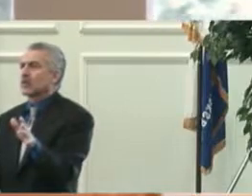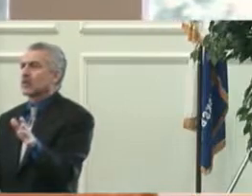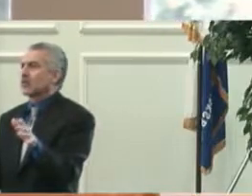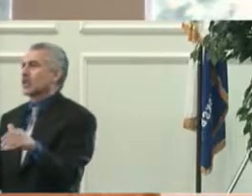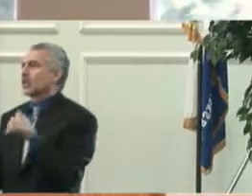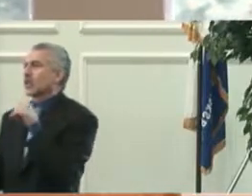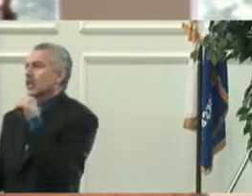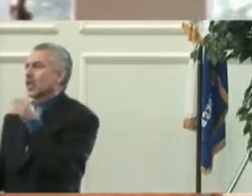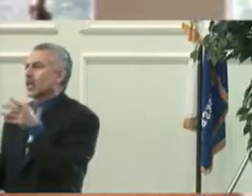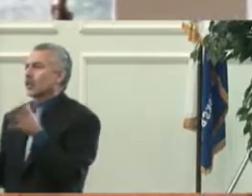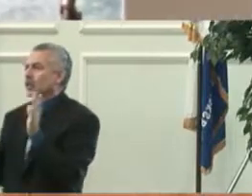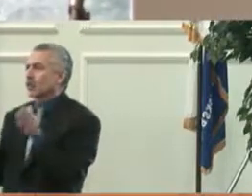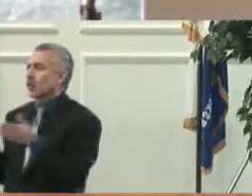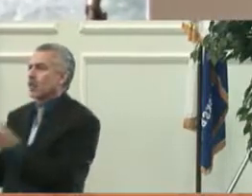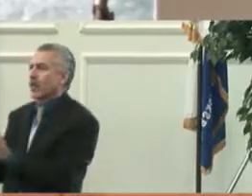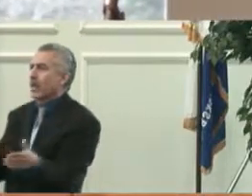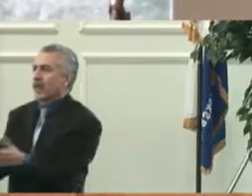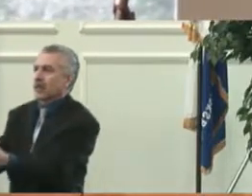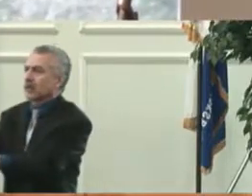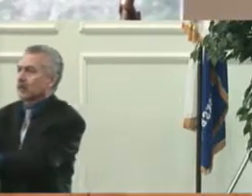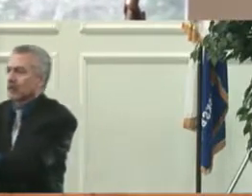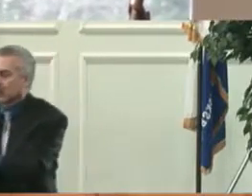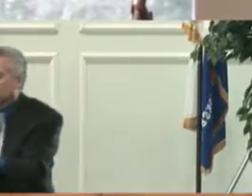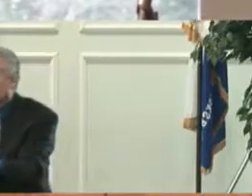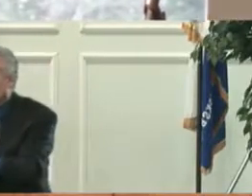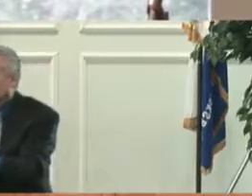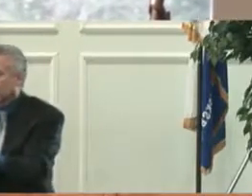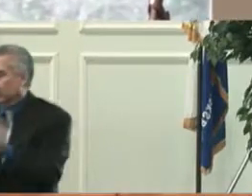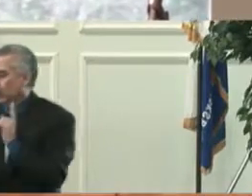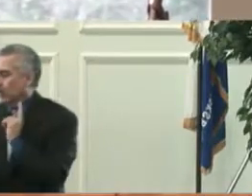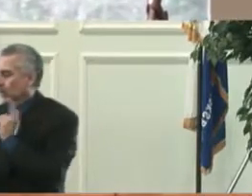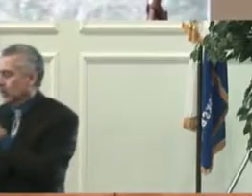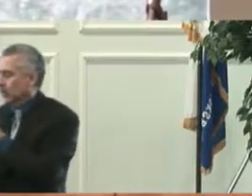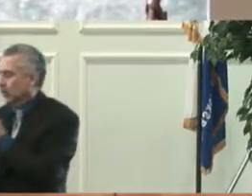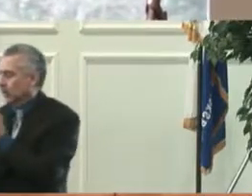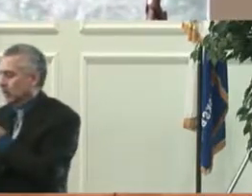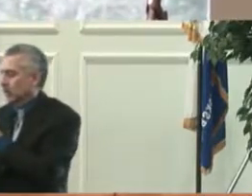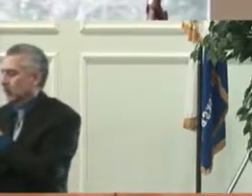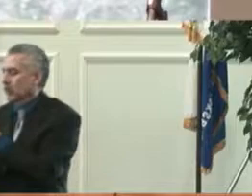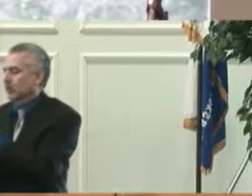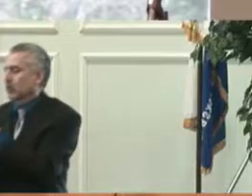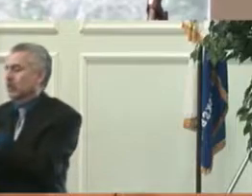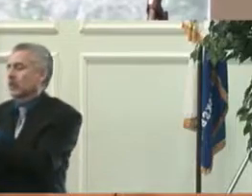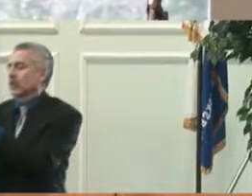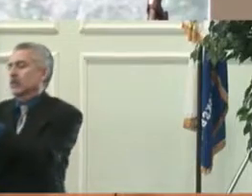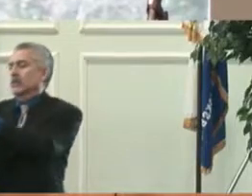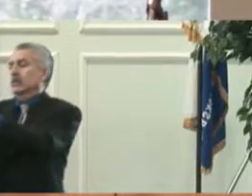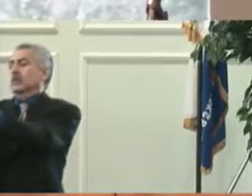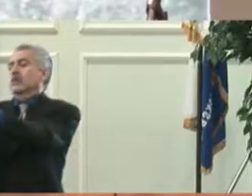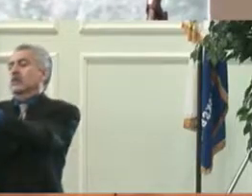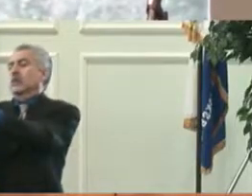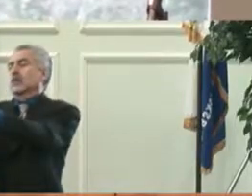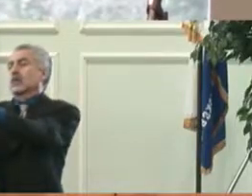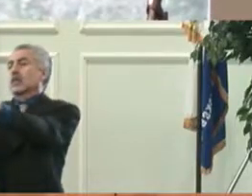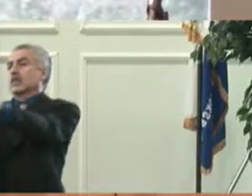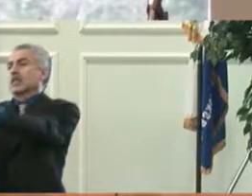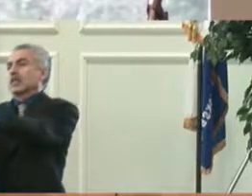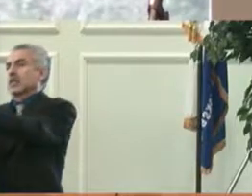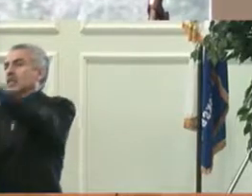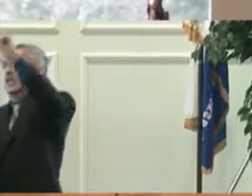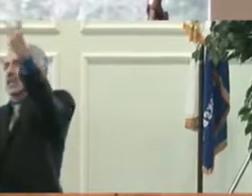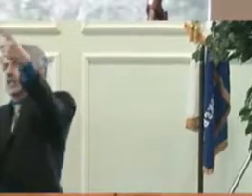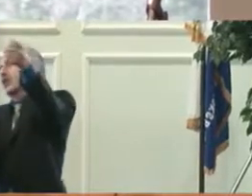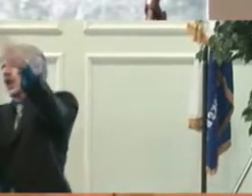way, because all the details of prophecy point to the great prophecy, and that is the second coming of